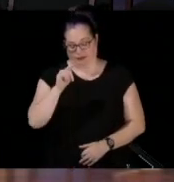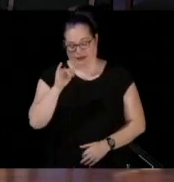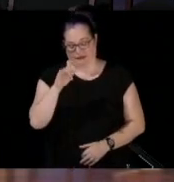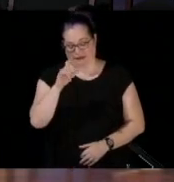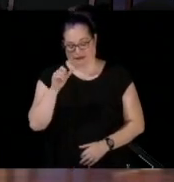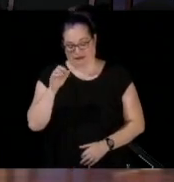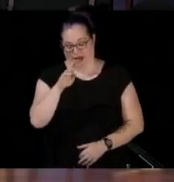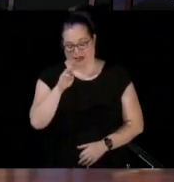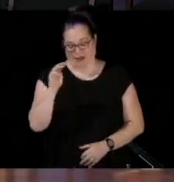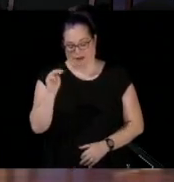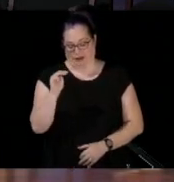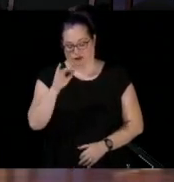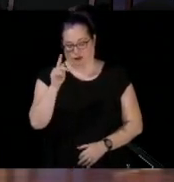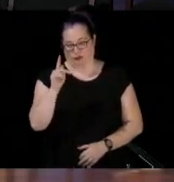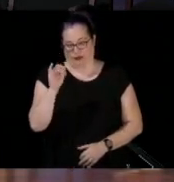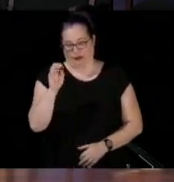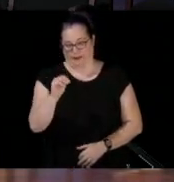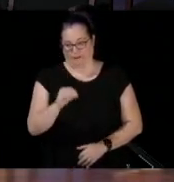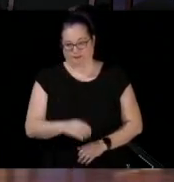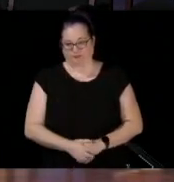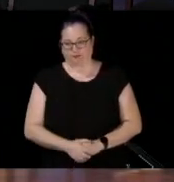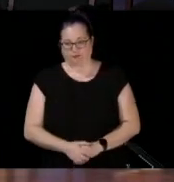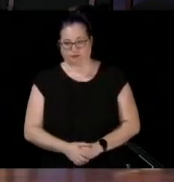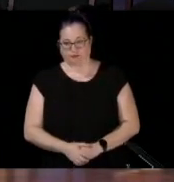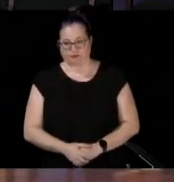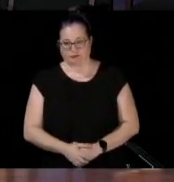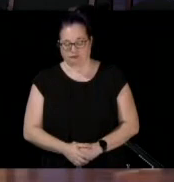Tyler Minjung Kim.